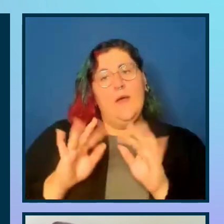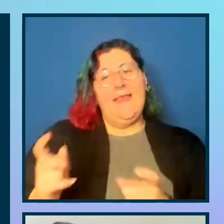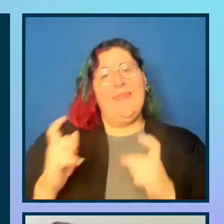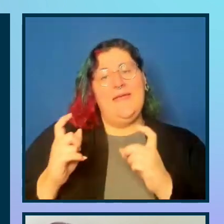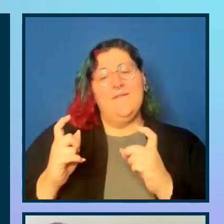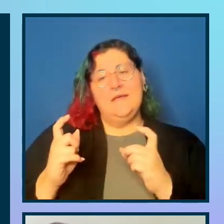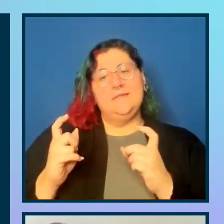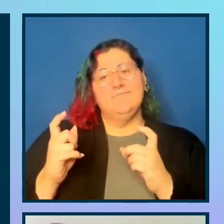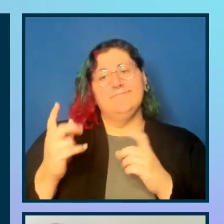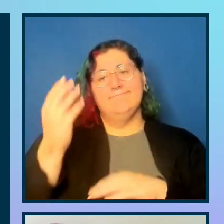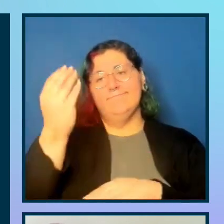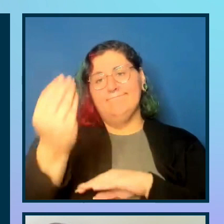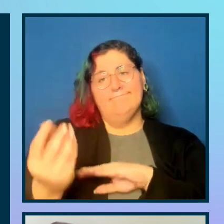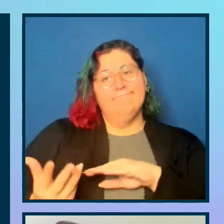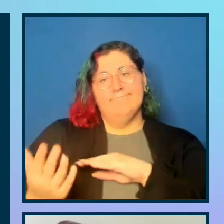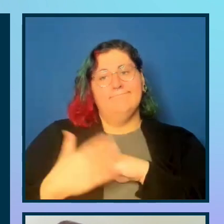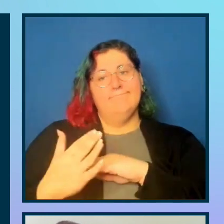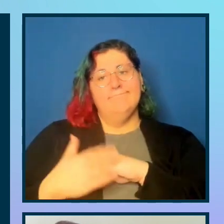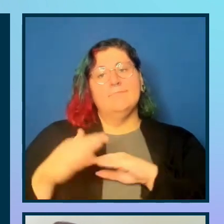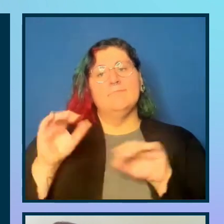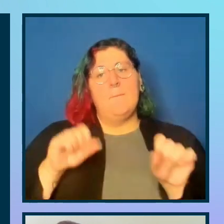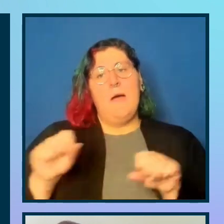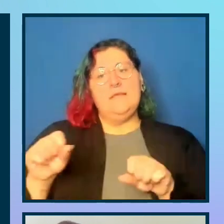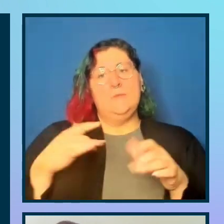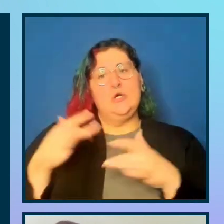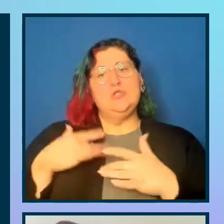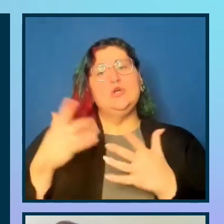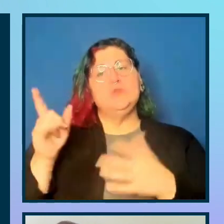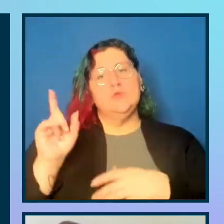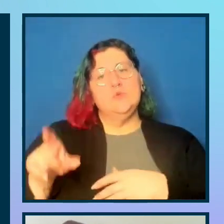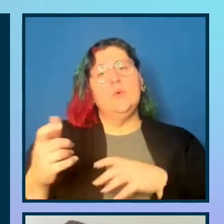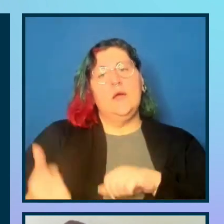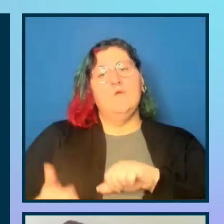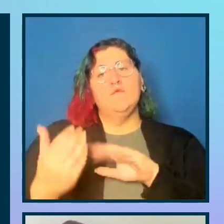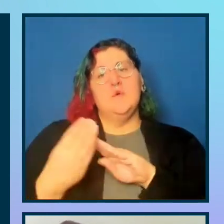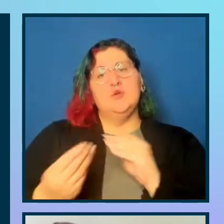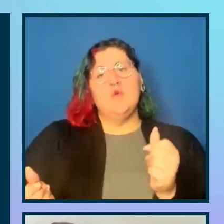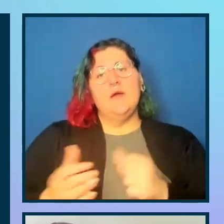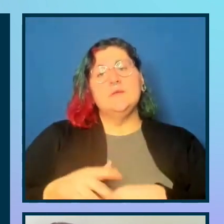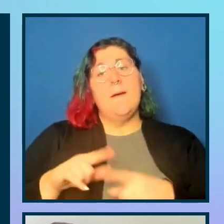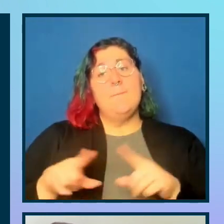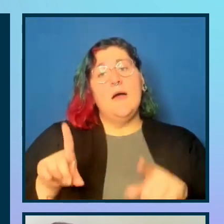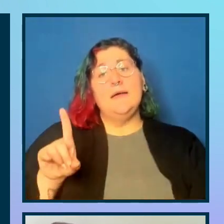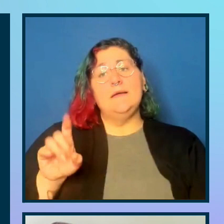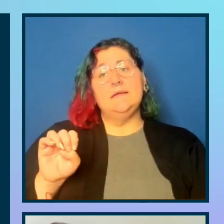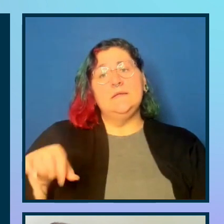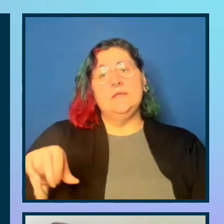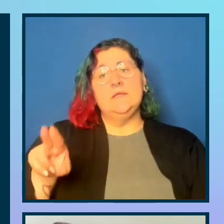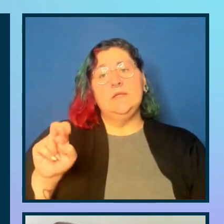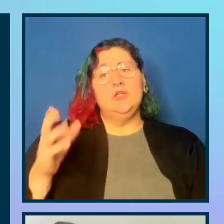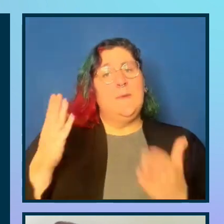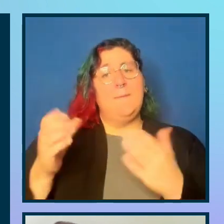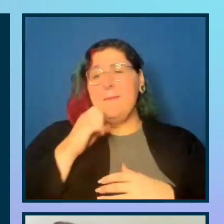some potential accessibility concerns that we might want to address. But DQ might actually not tell us that, or the accessibility